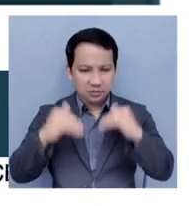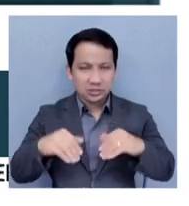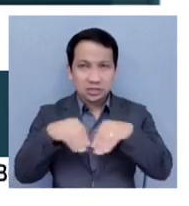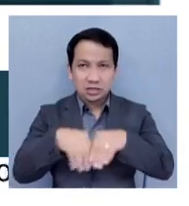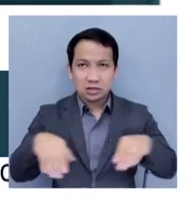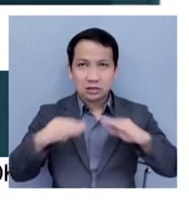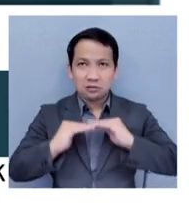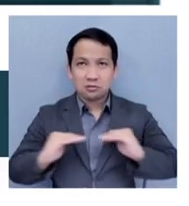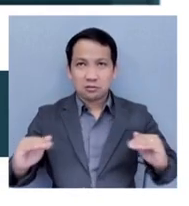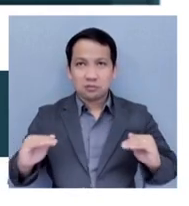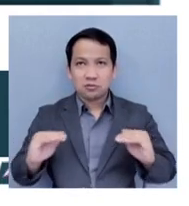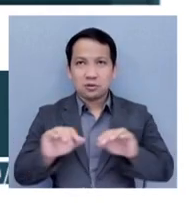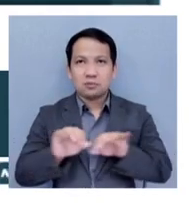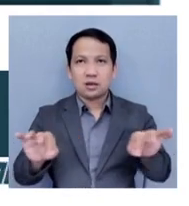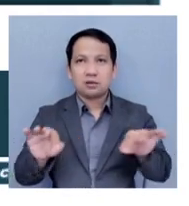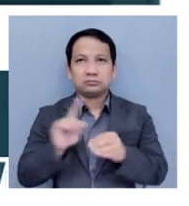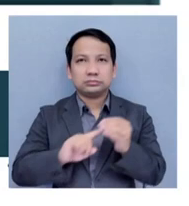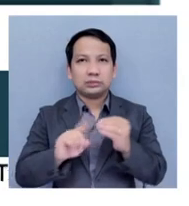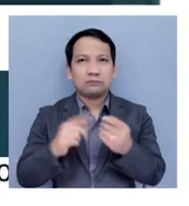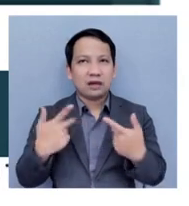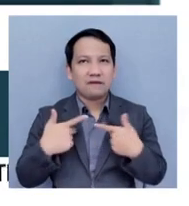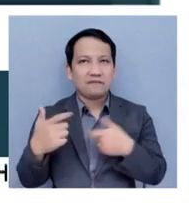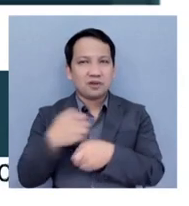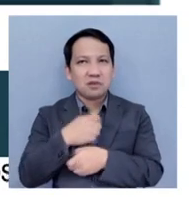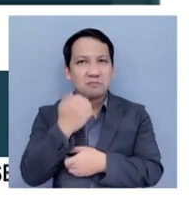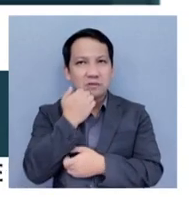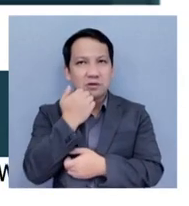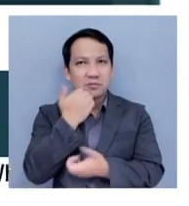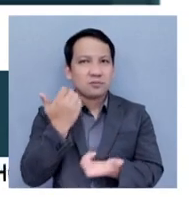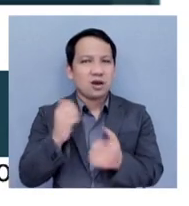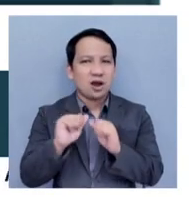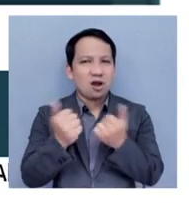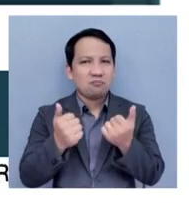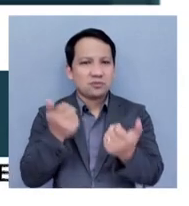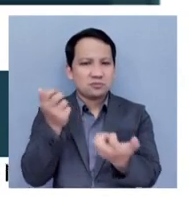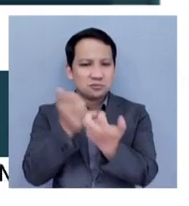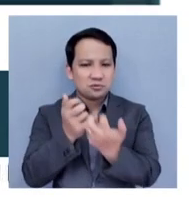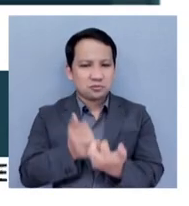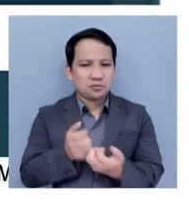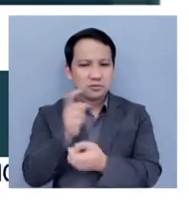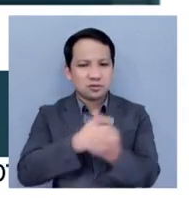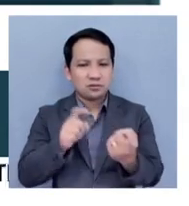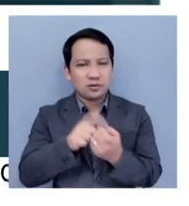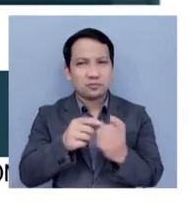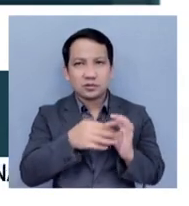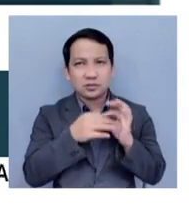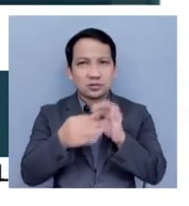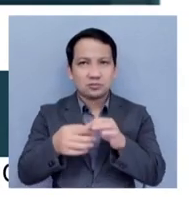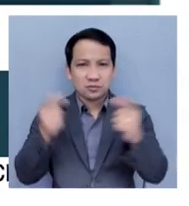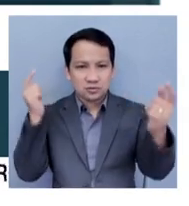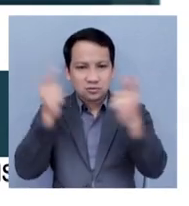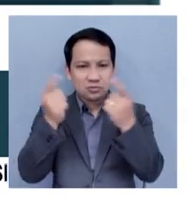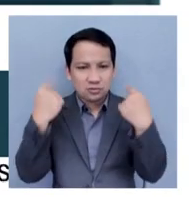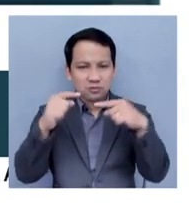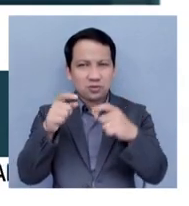accurate now is our figures as to the achievements of our anti-illegal drug campaign?